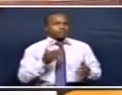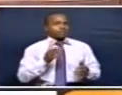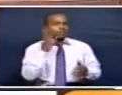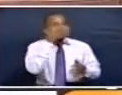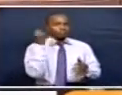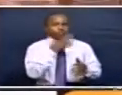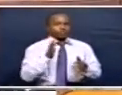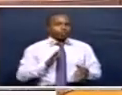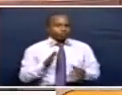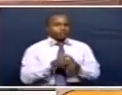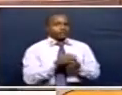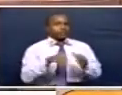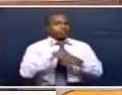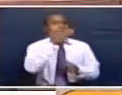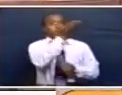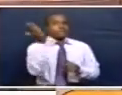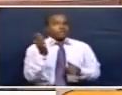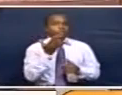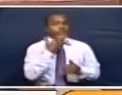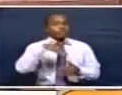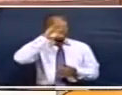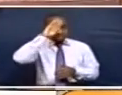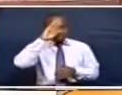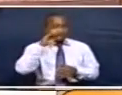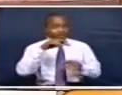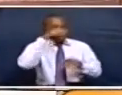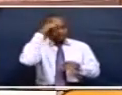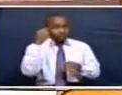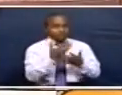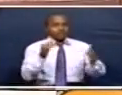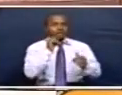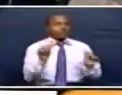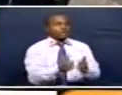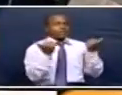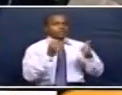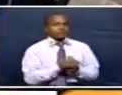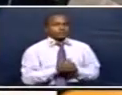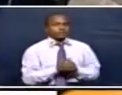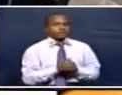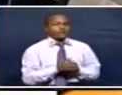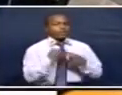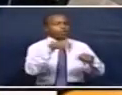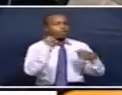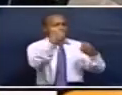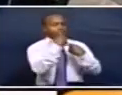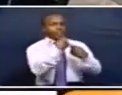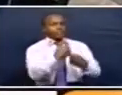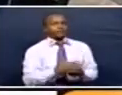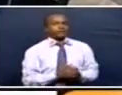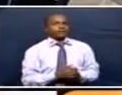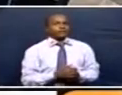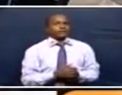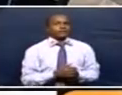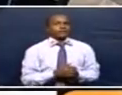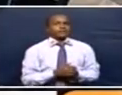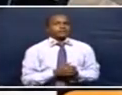there, you get frustrated because things are not happening as they should. And they're always abusing you. And they always, and there's always somebody who